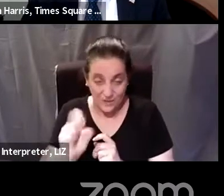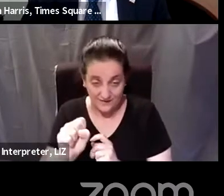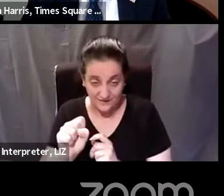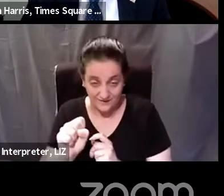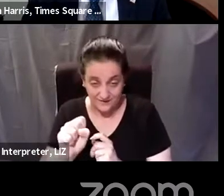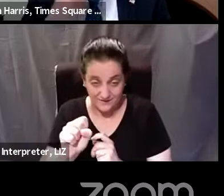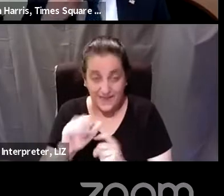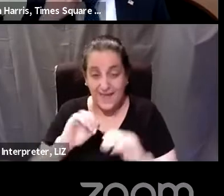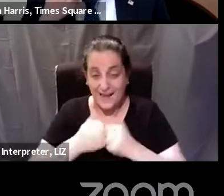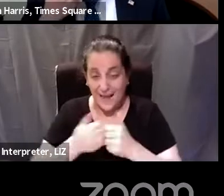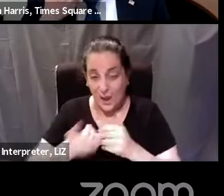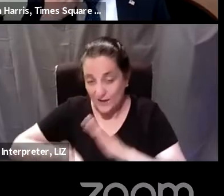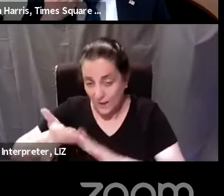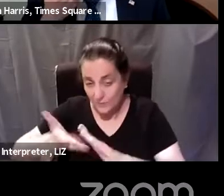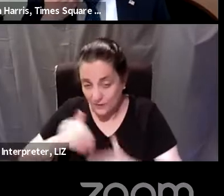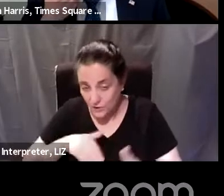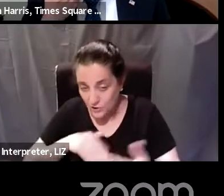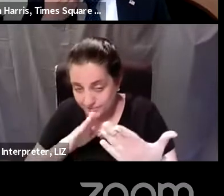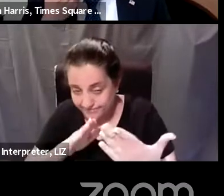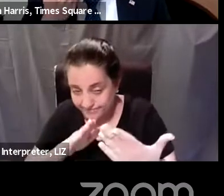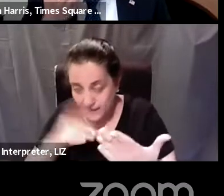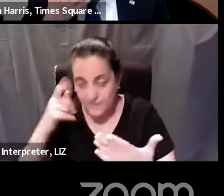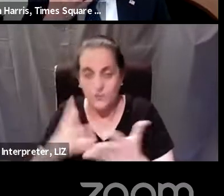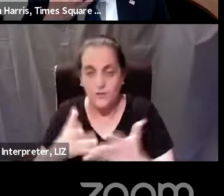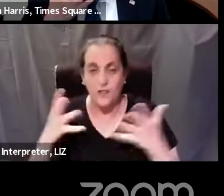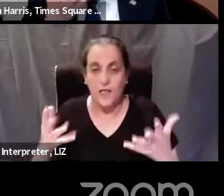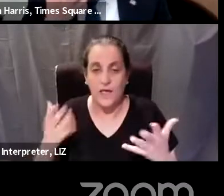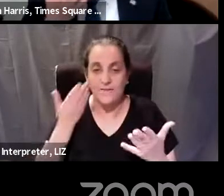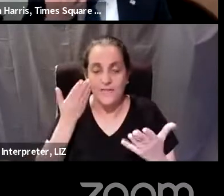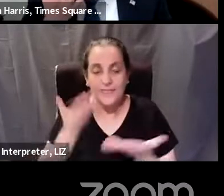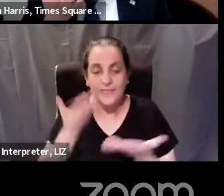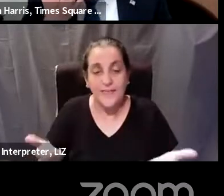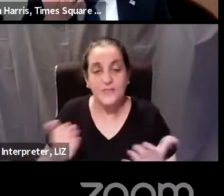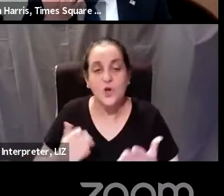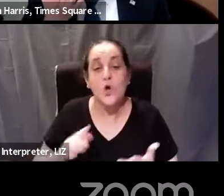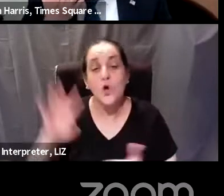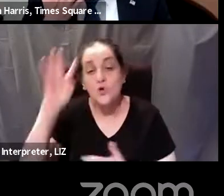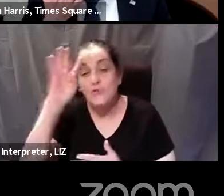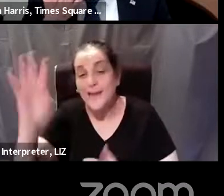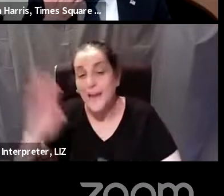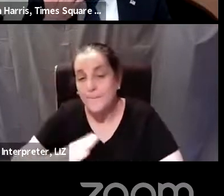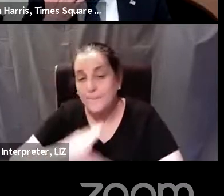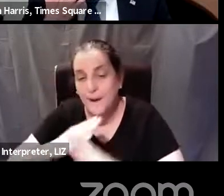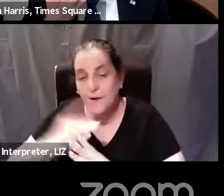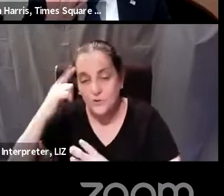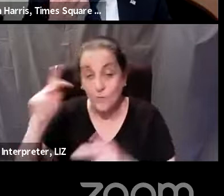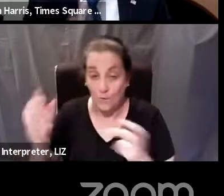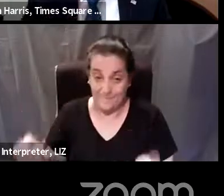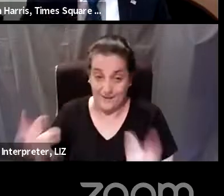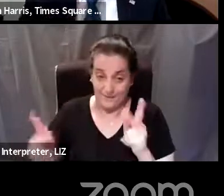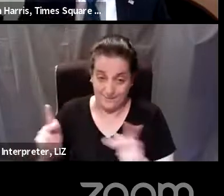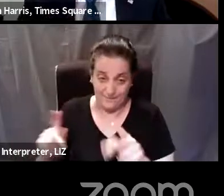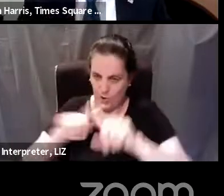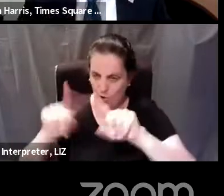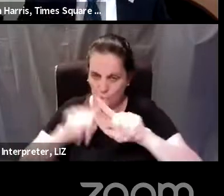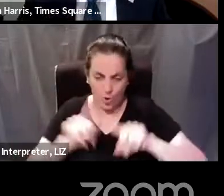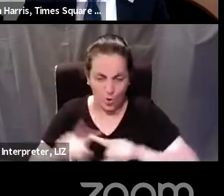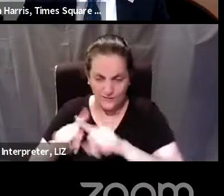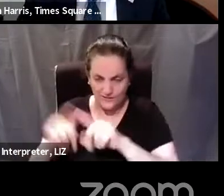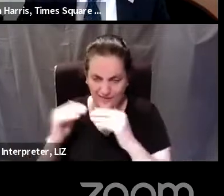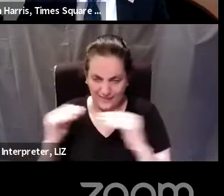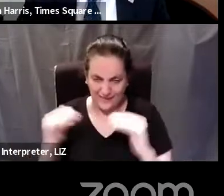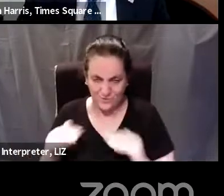how it operates, because a lot of those things creates barriers for many people on every level dealing with